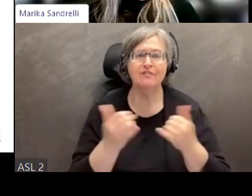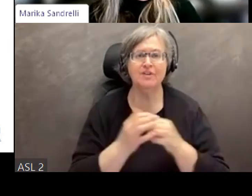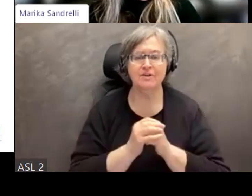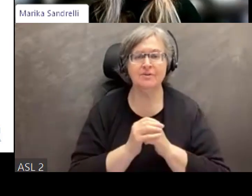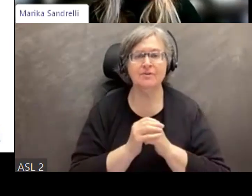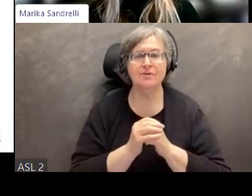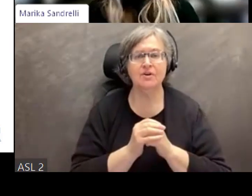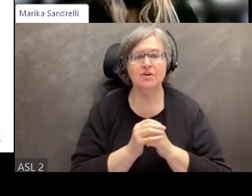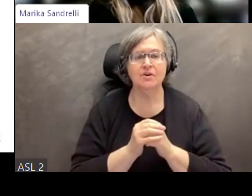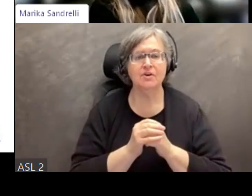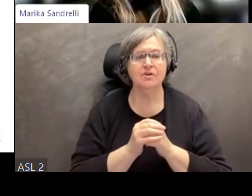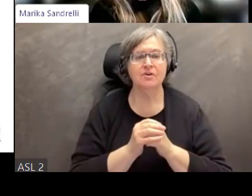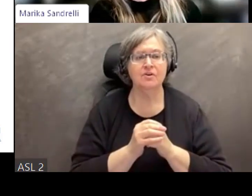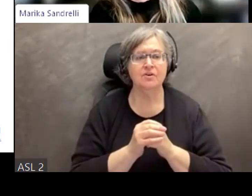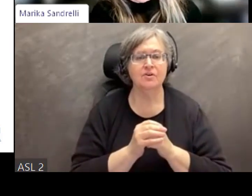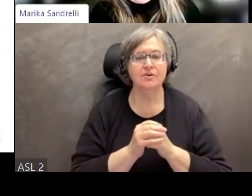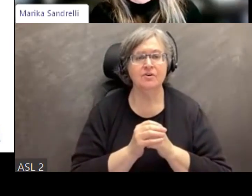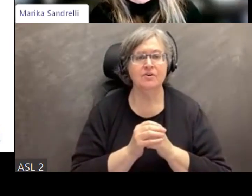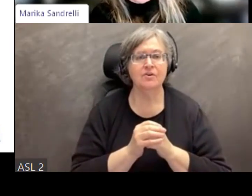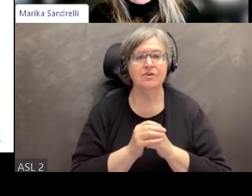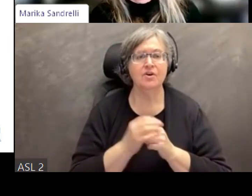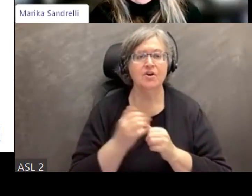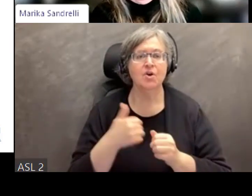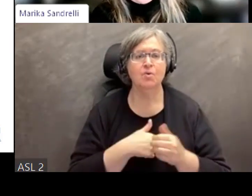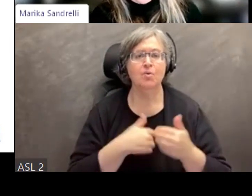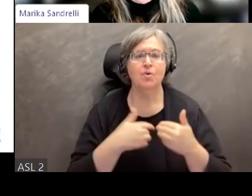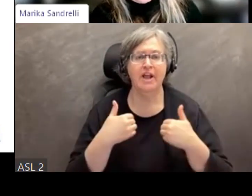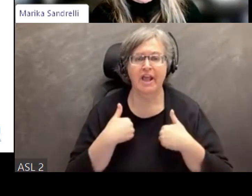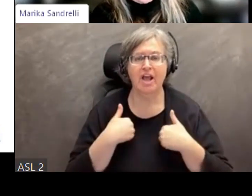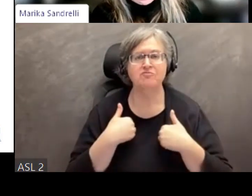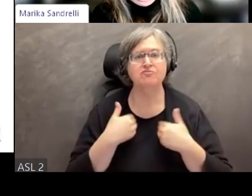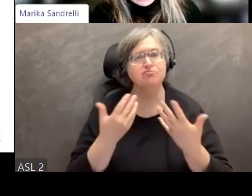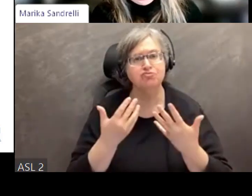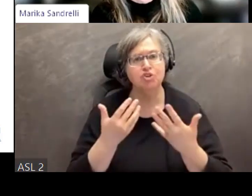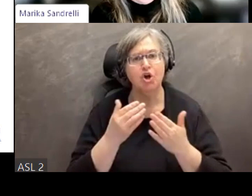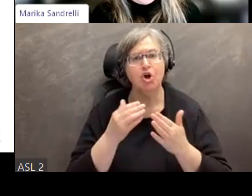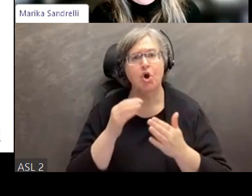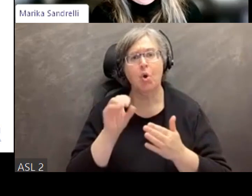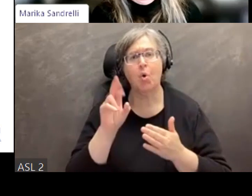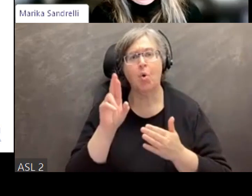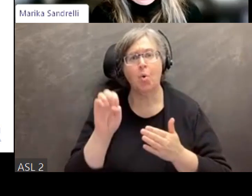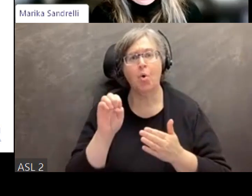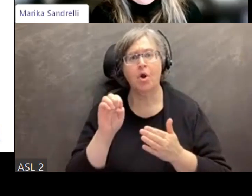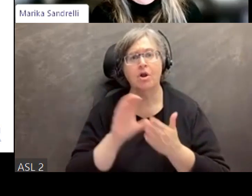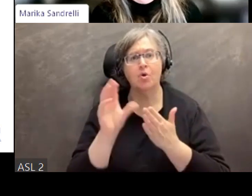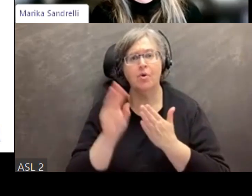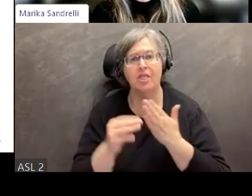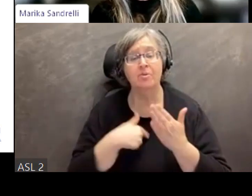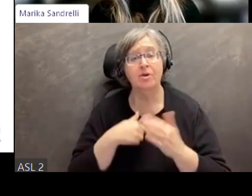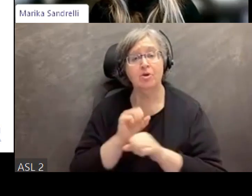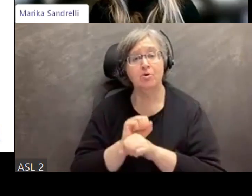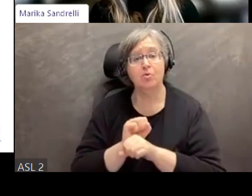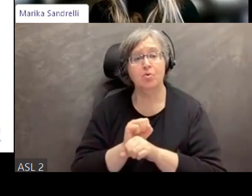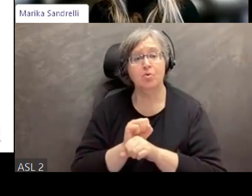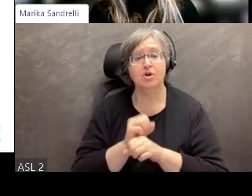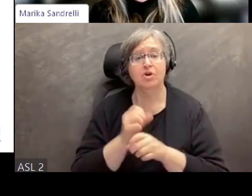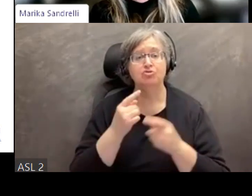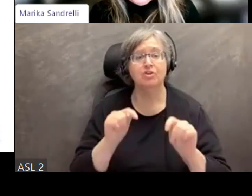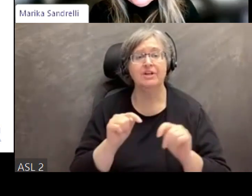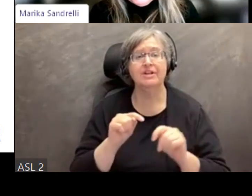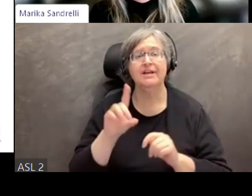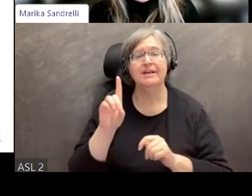So right now we have an evergreen core curriculum, and we have been working